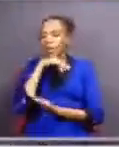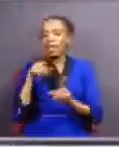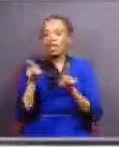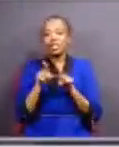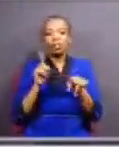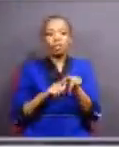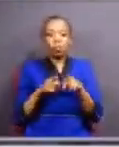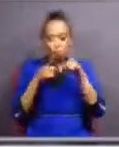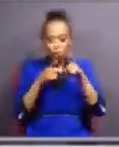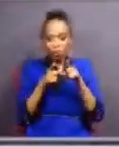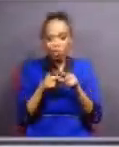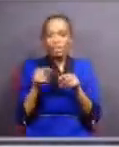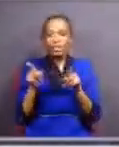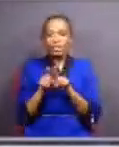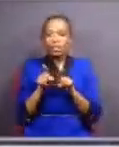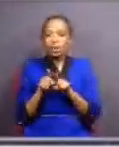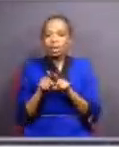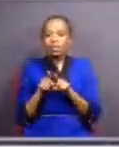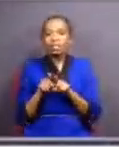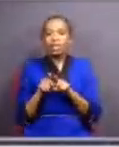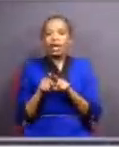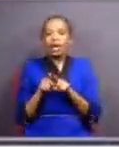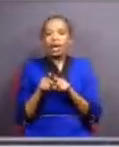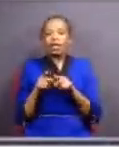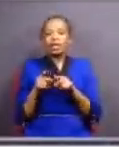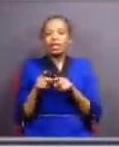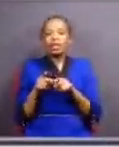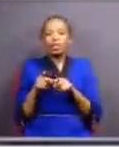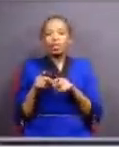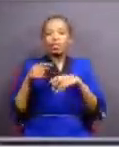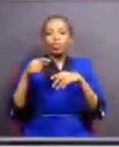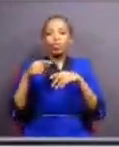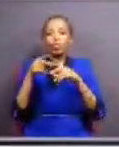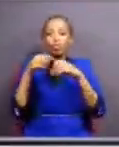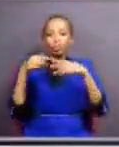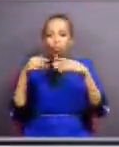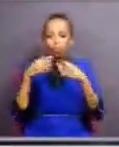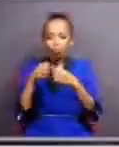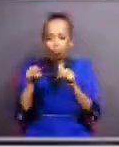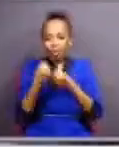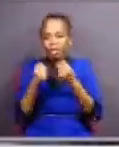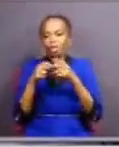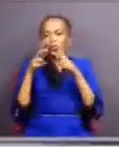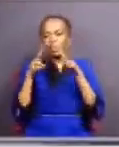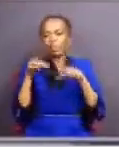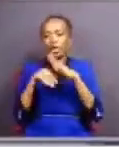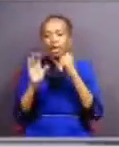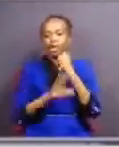time condemned the attack as barbaric and an affront to peace in the country.